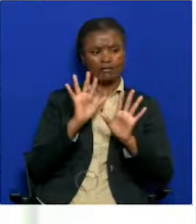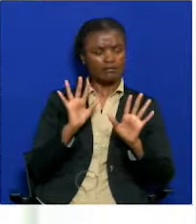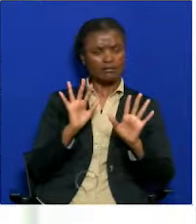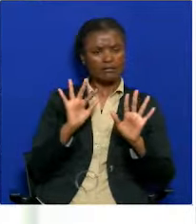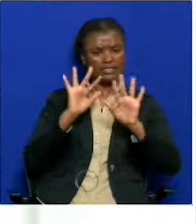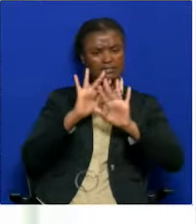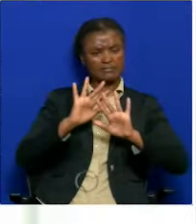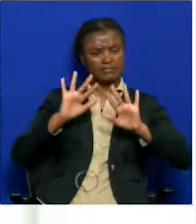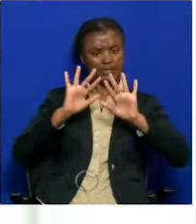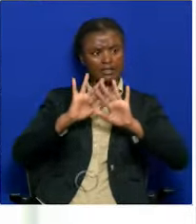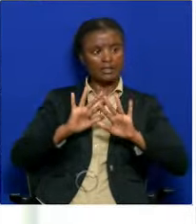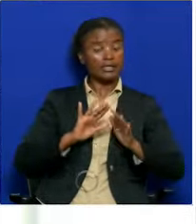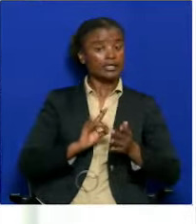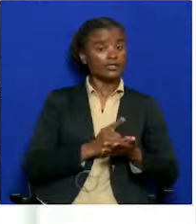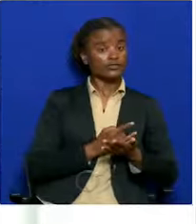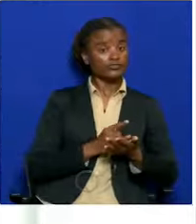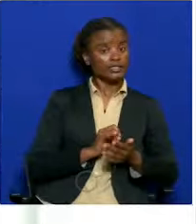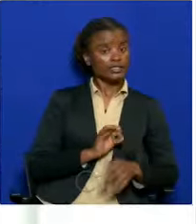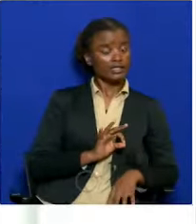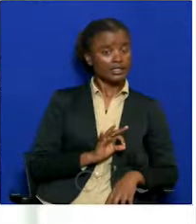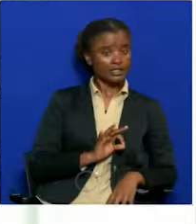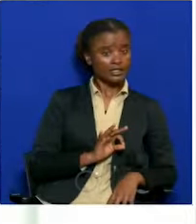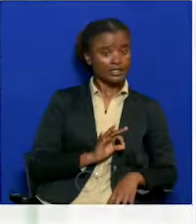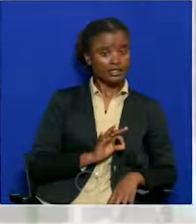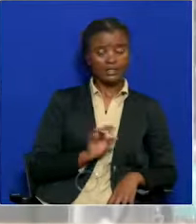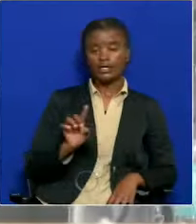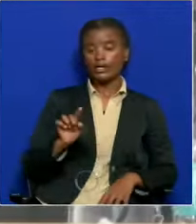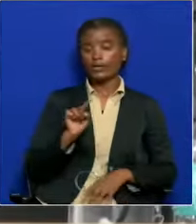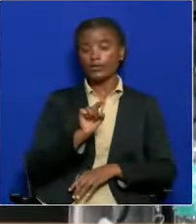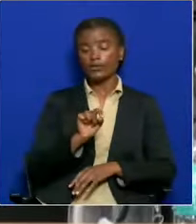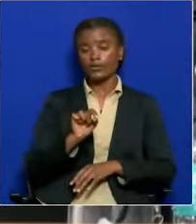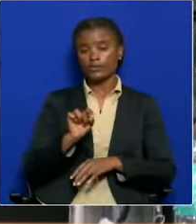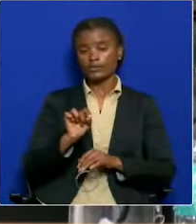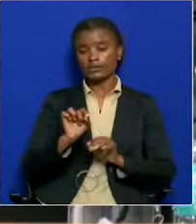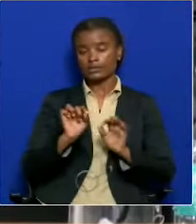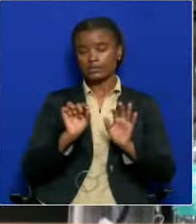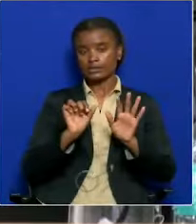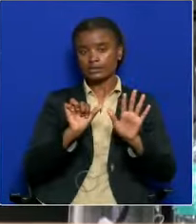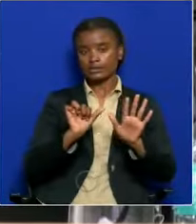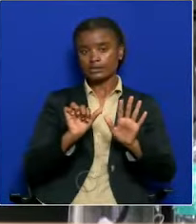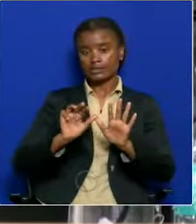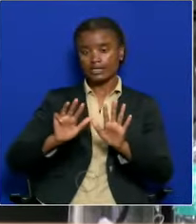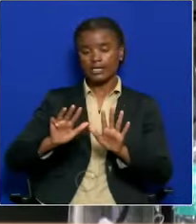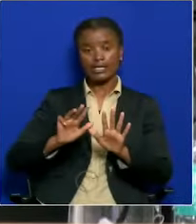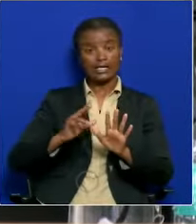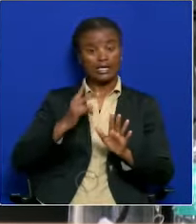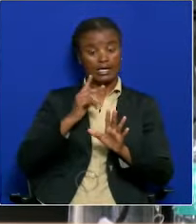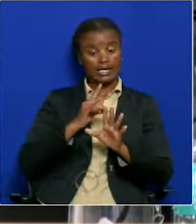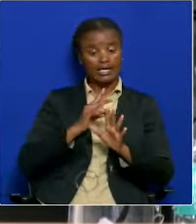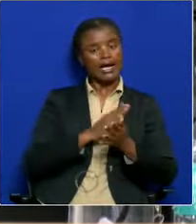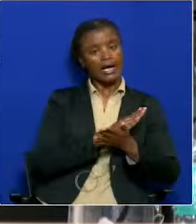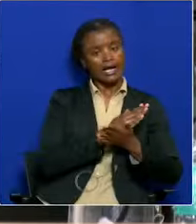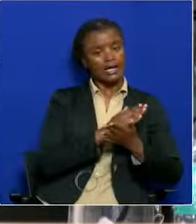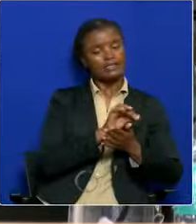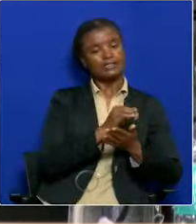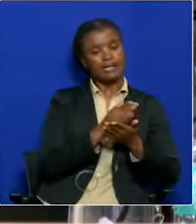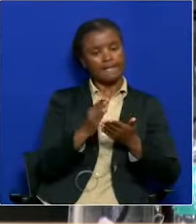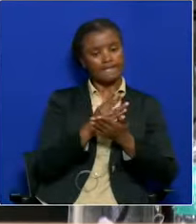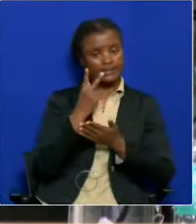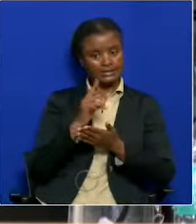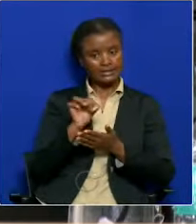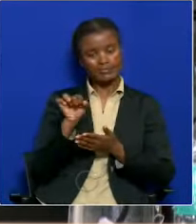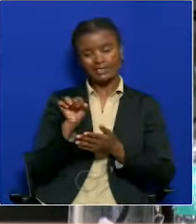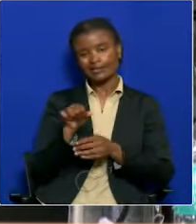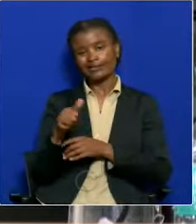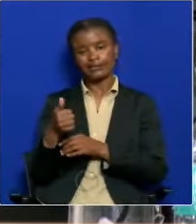3 is blurry, okay. on 69, yeah. Let But me, I can see the rest. yes. I'll show you.